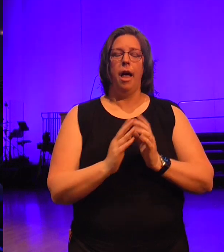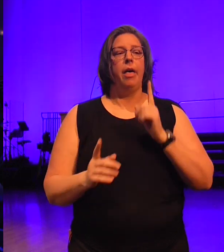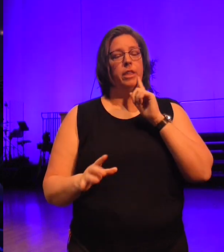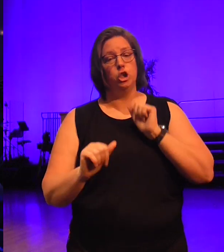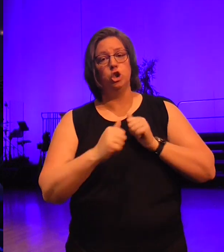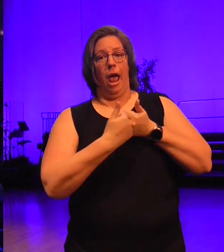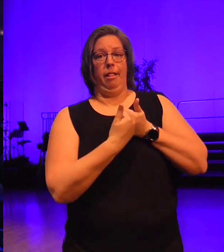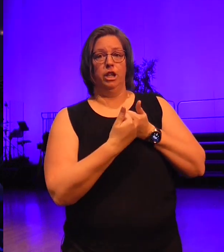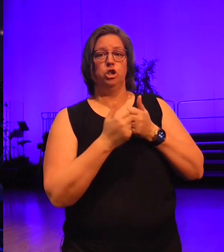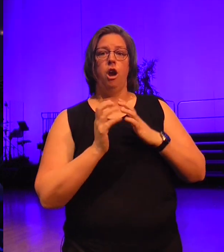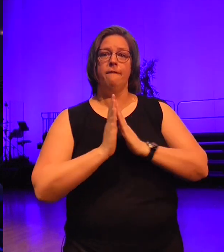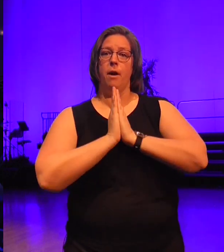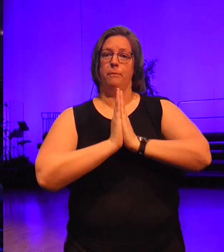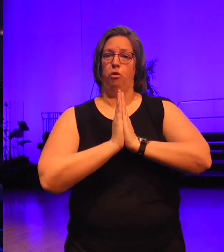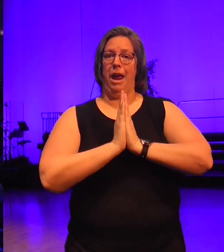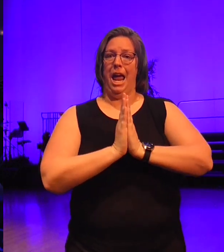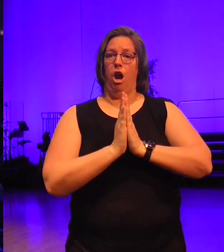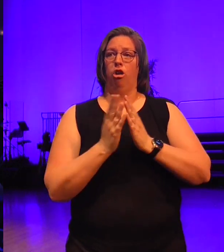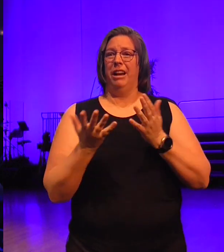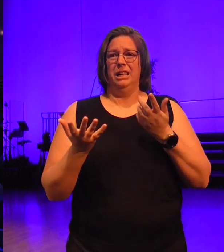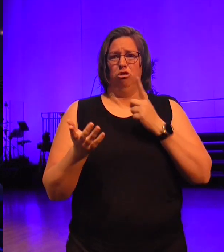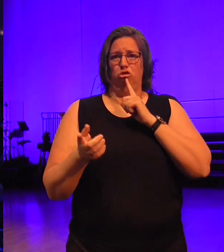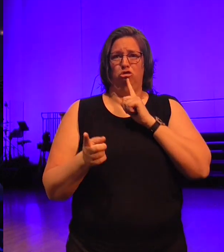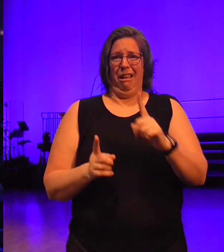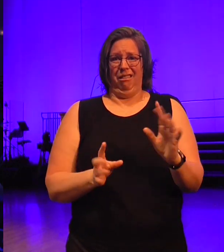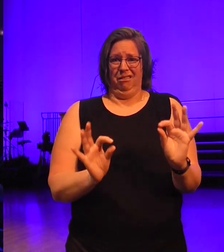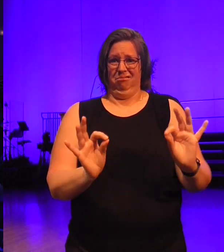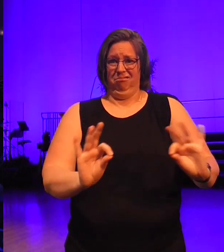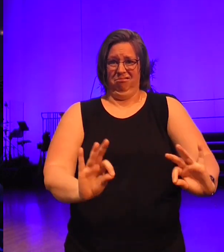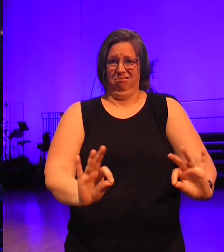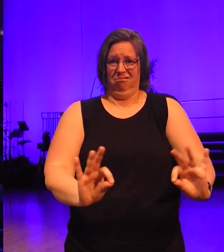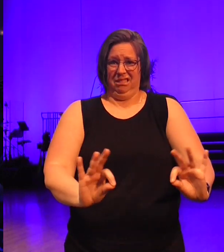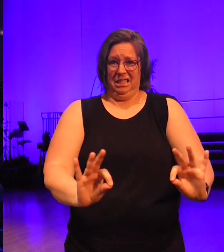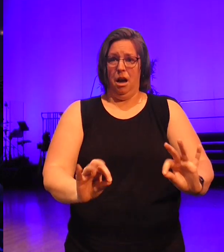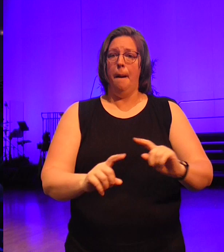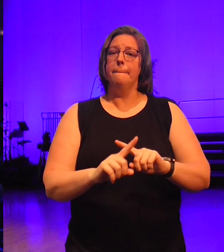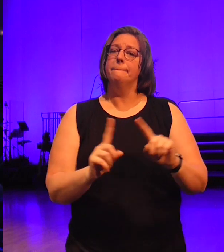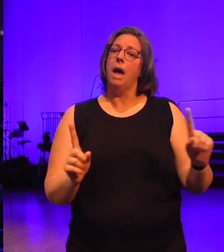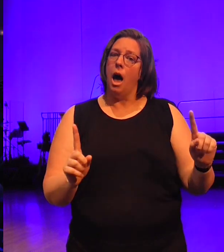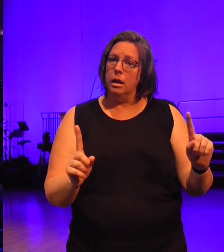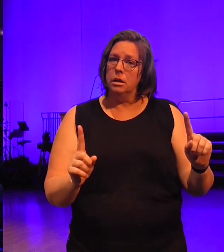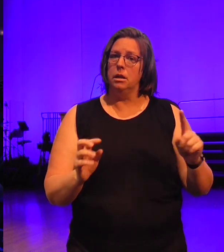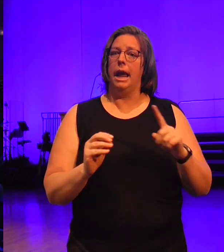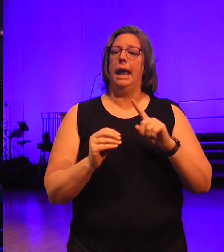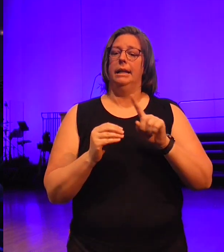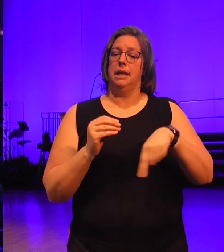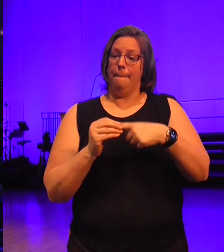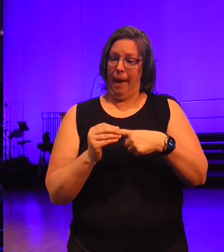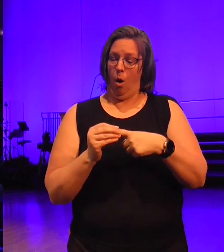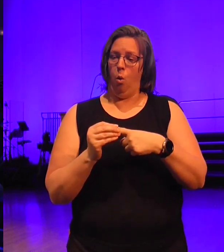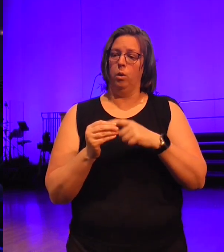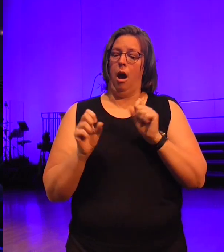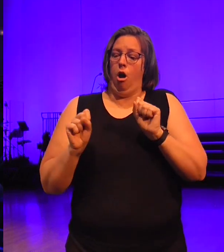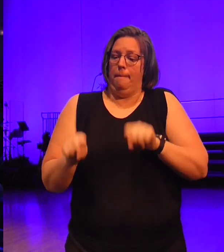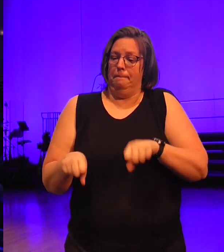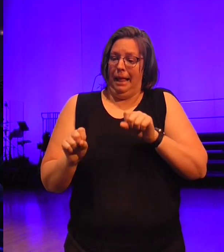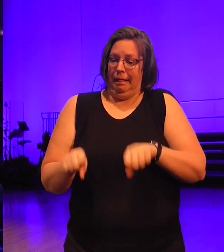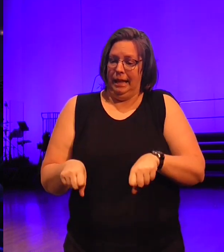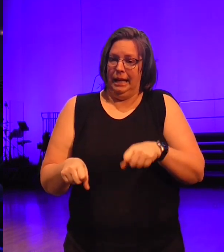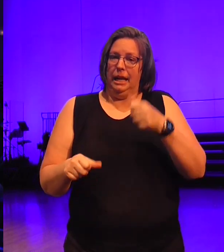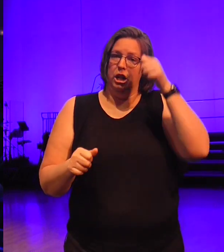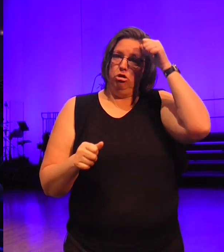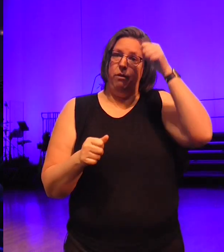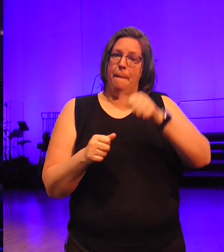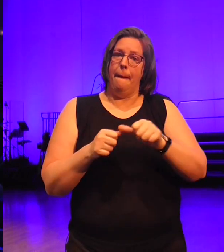is almost completely insignificant. It's all about our ability to remember the truth. It's